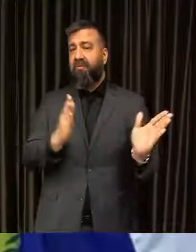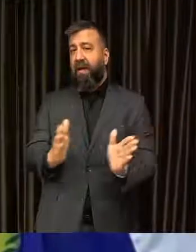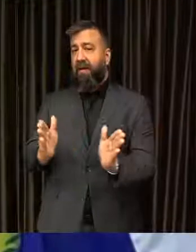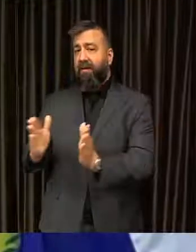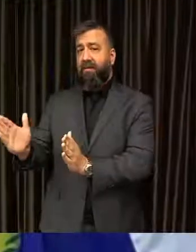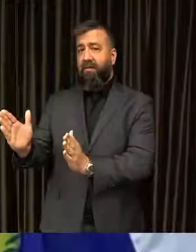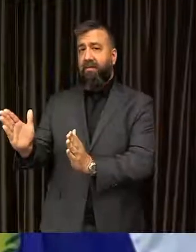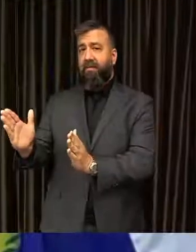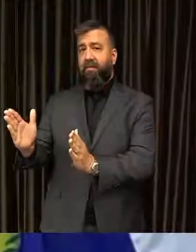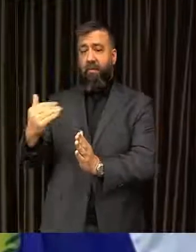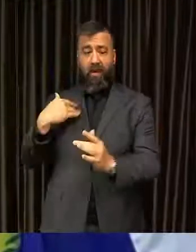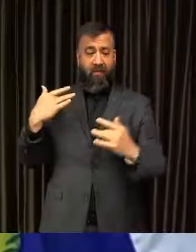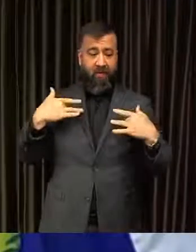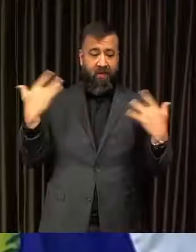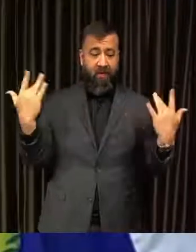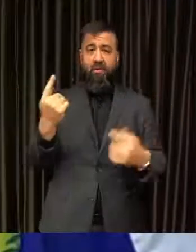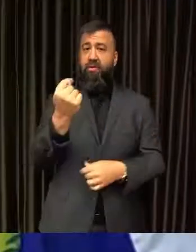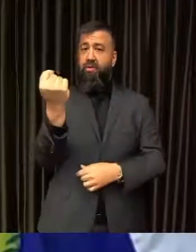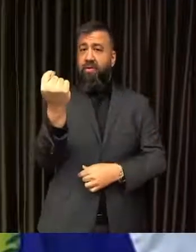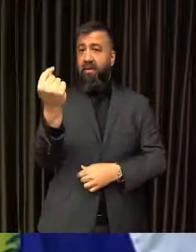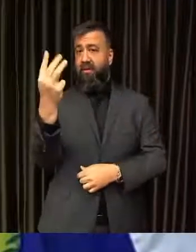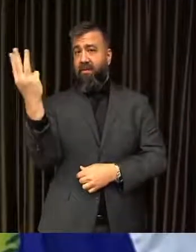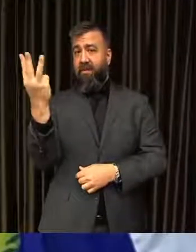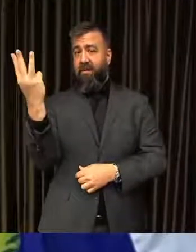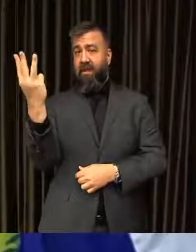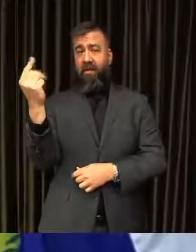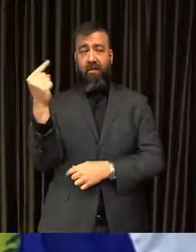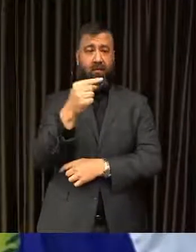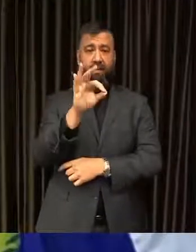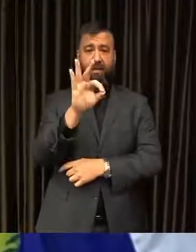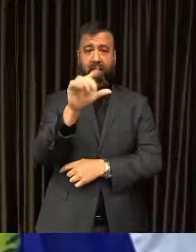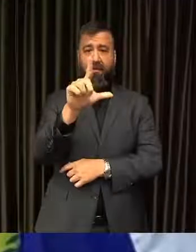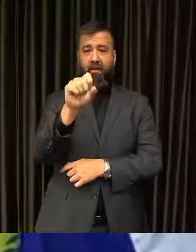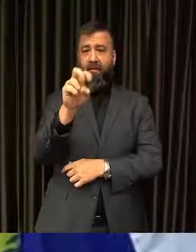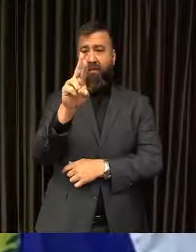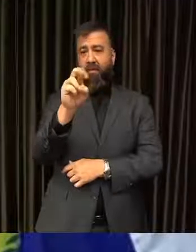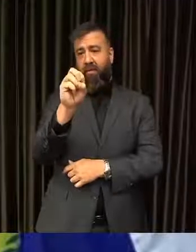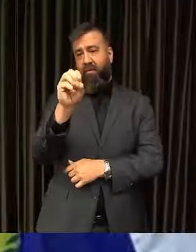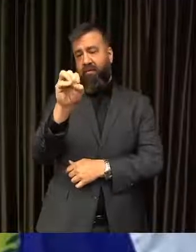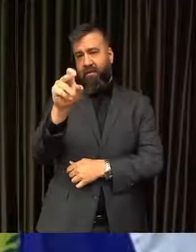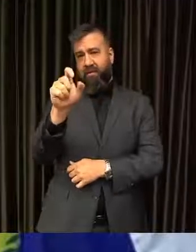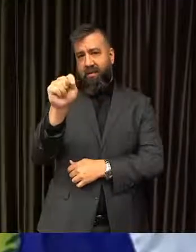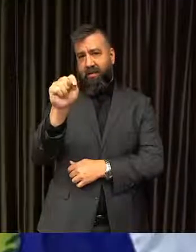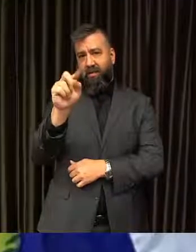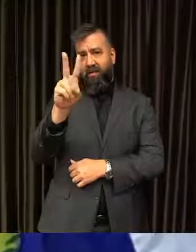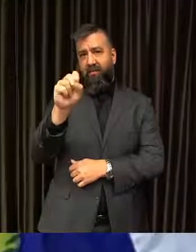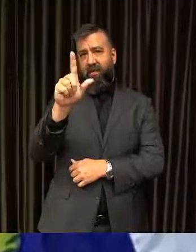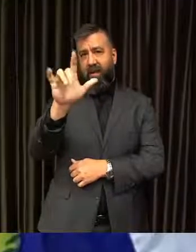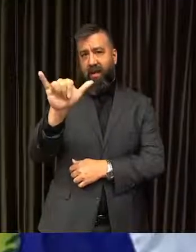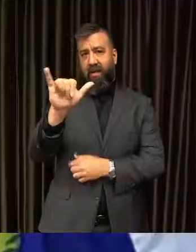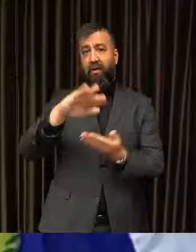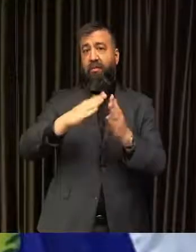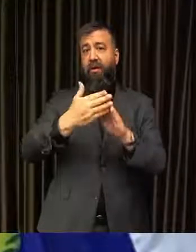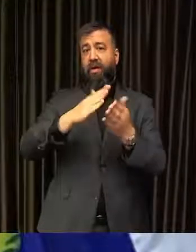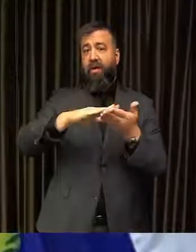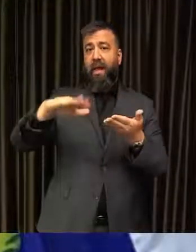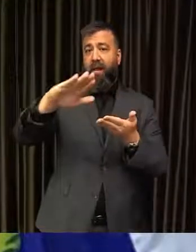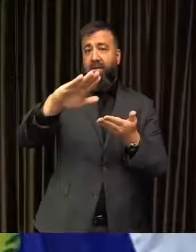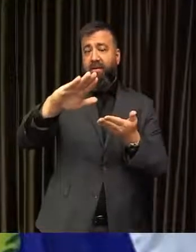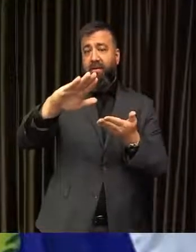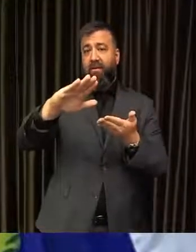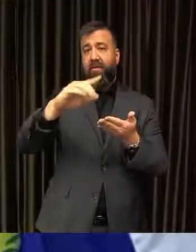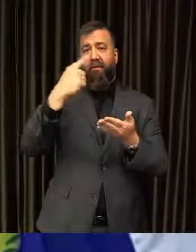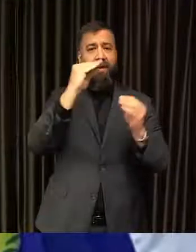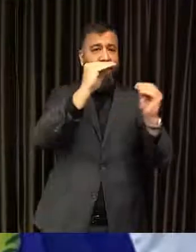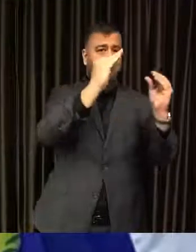for educators on Tuesday and Wednesday at Florissant Valley Community College, and large-scale vaccination events like the one Friday and